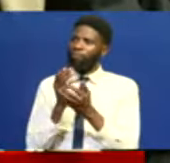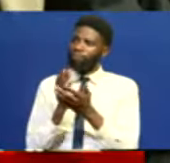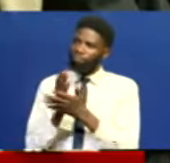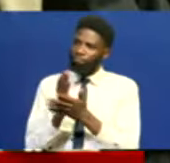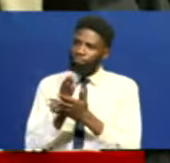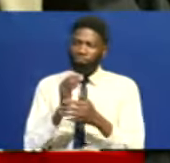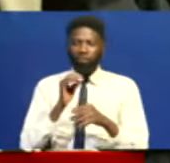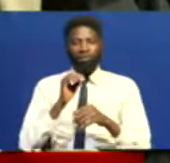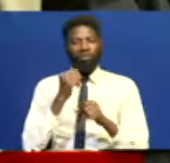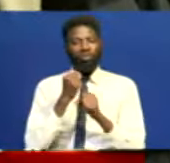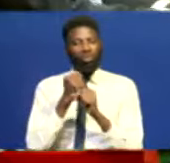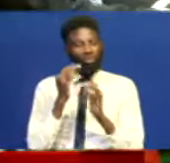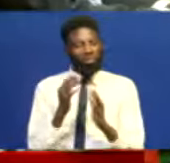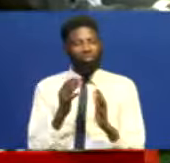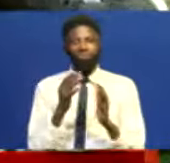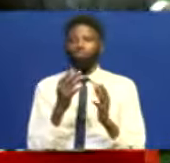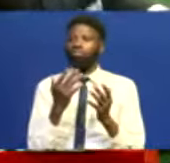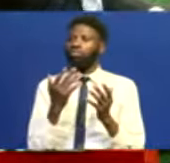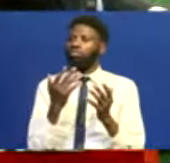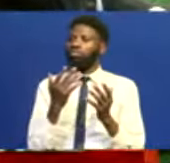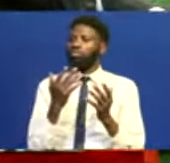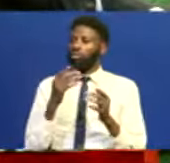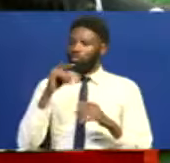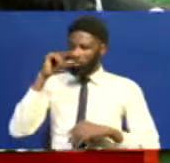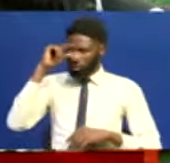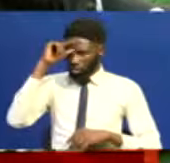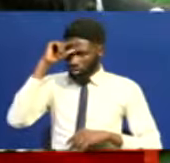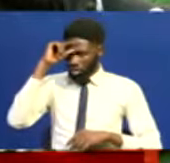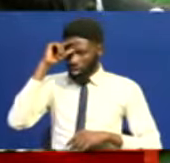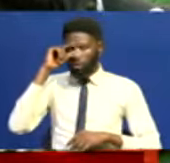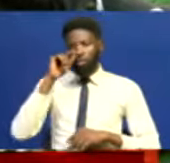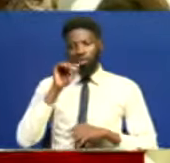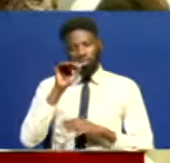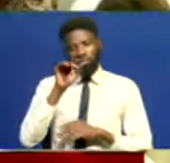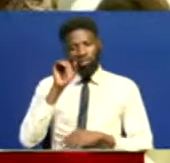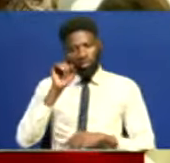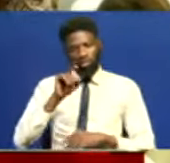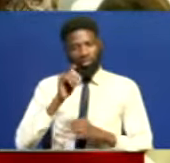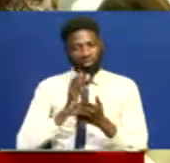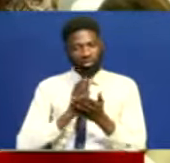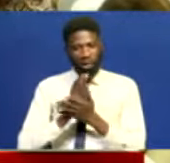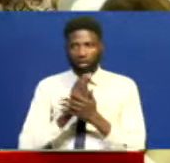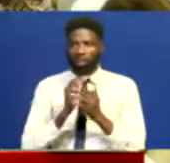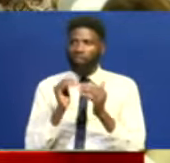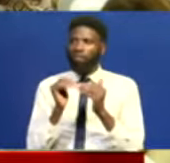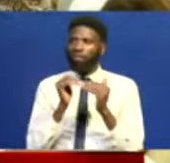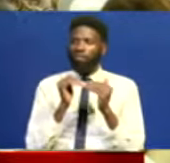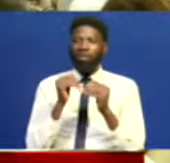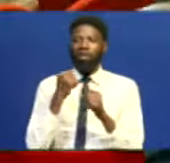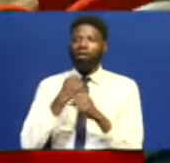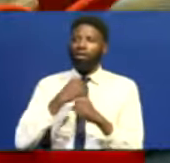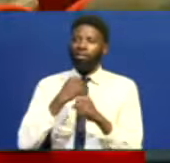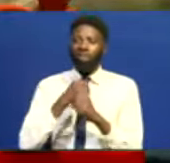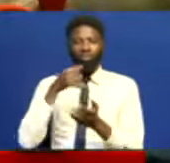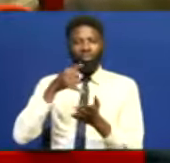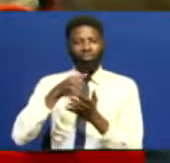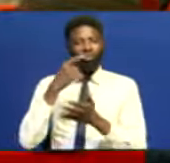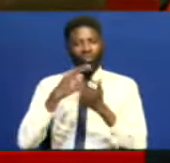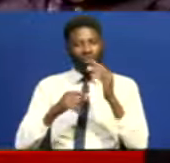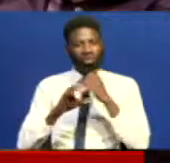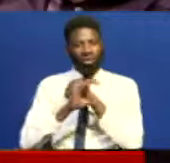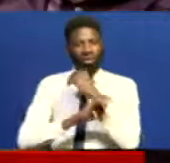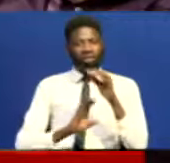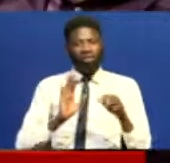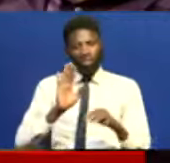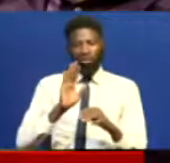workers, employers and government has enhanced the right to fair labor practices, including upgrading of the country's occupational safety and health